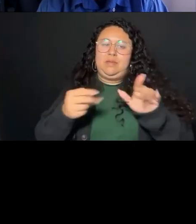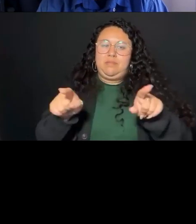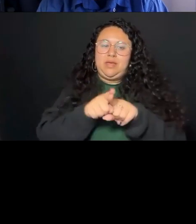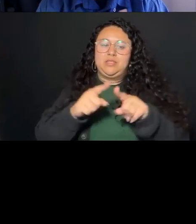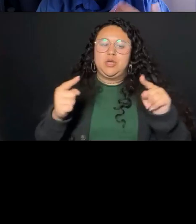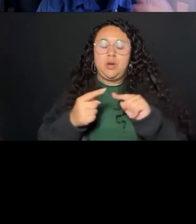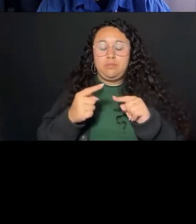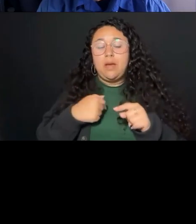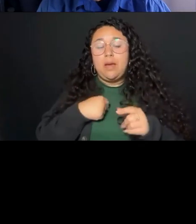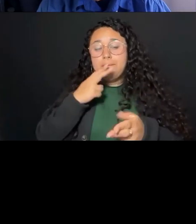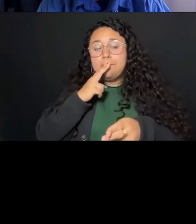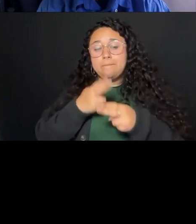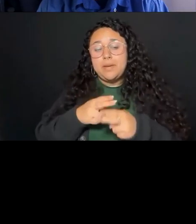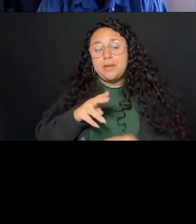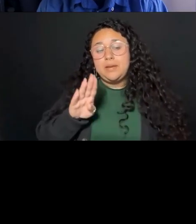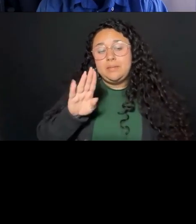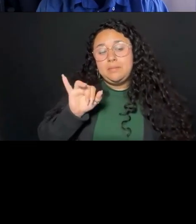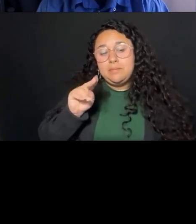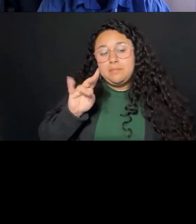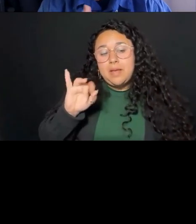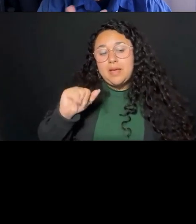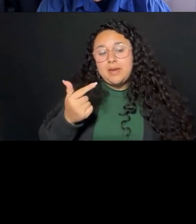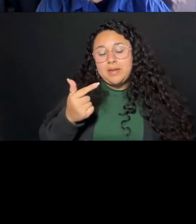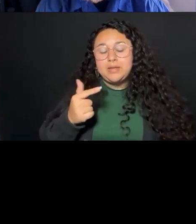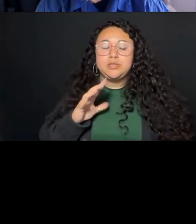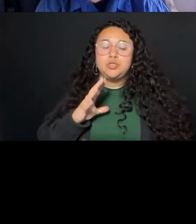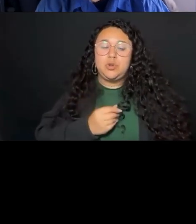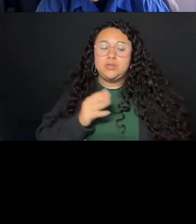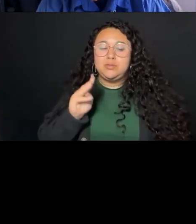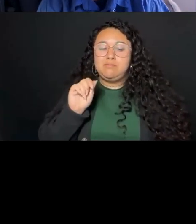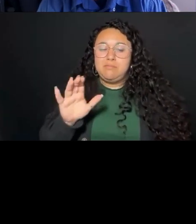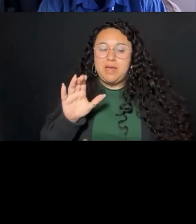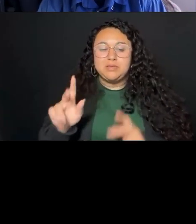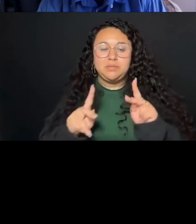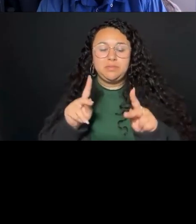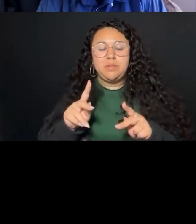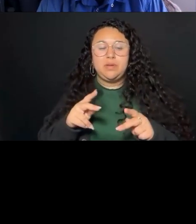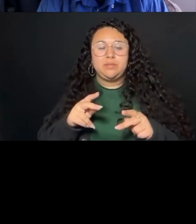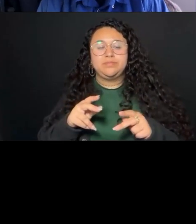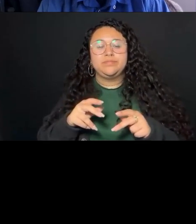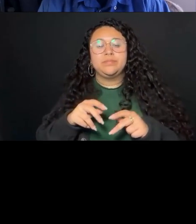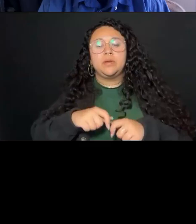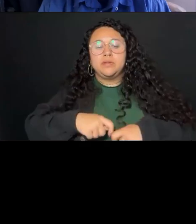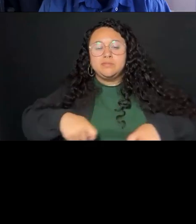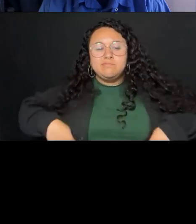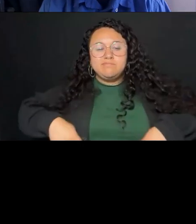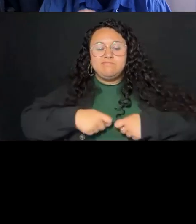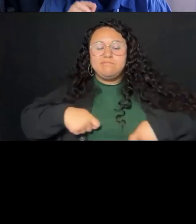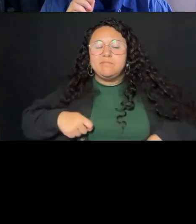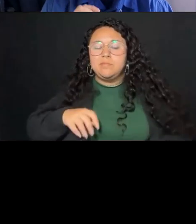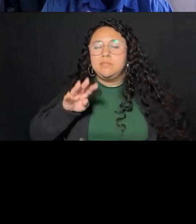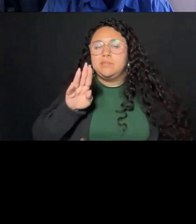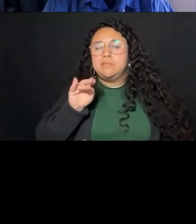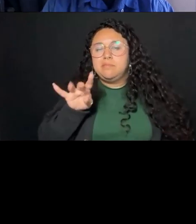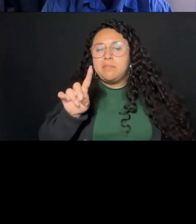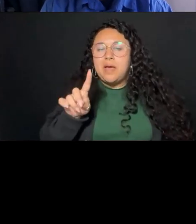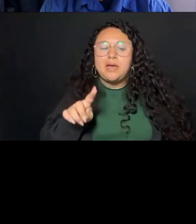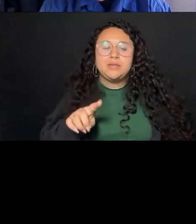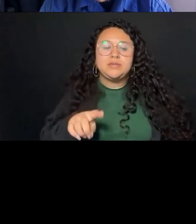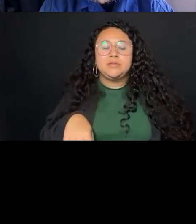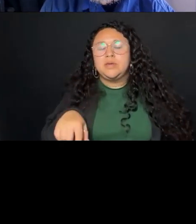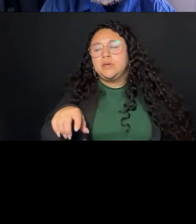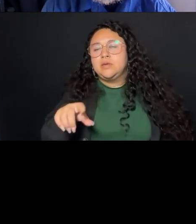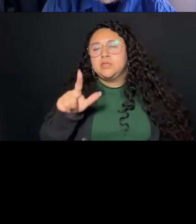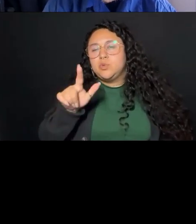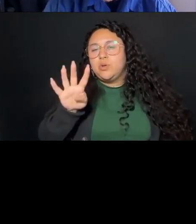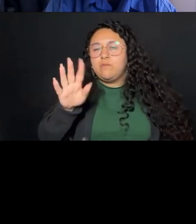folks will bind 24/7 or bind, 20 hours out of 24. And for them, it might be a feeling of